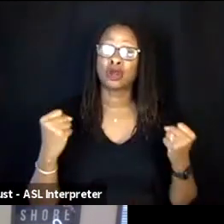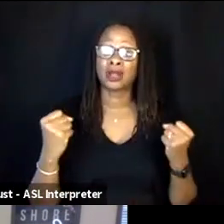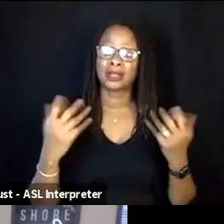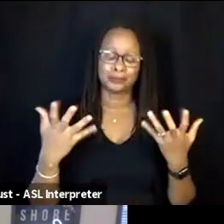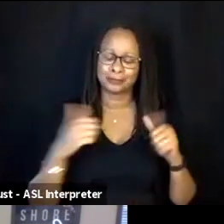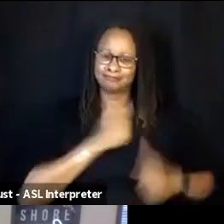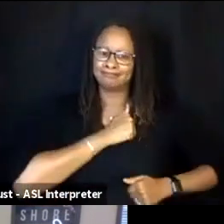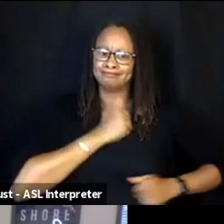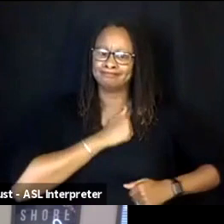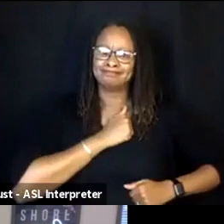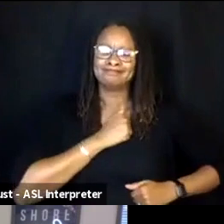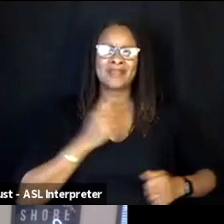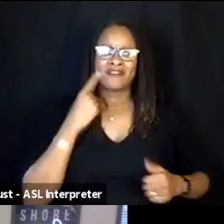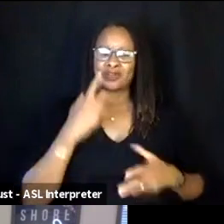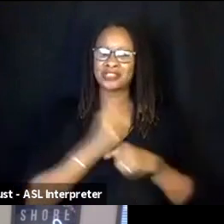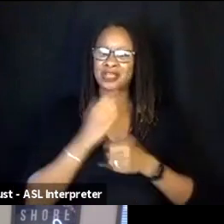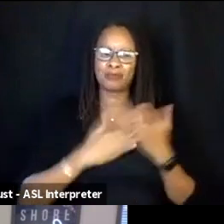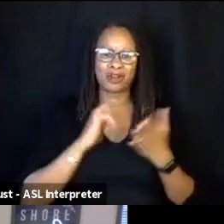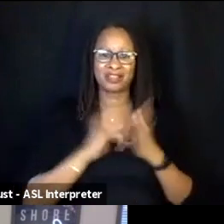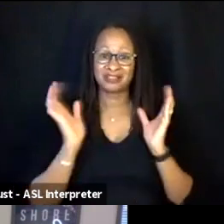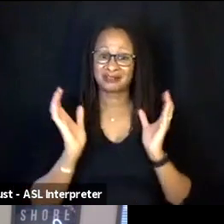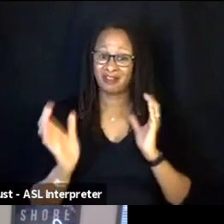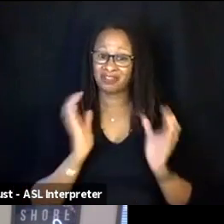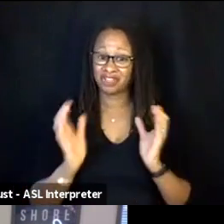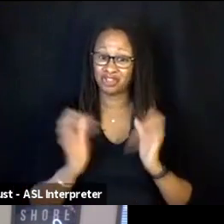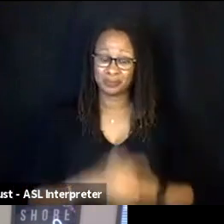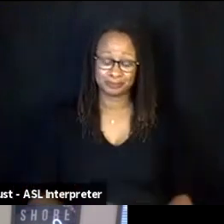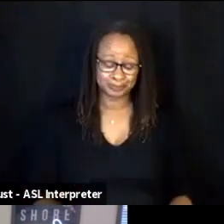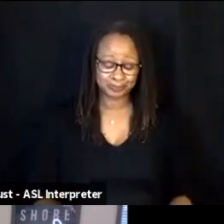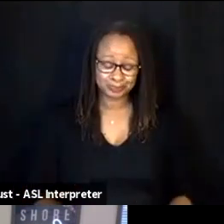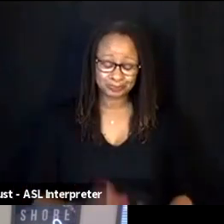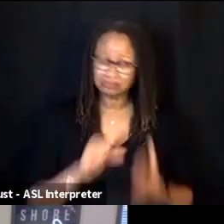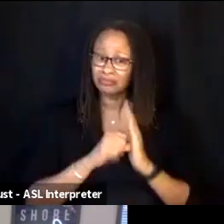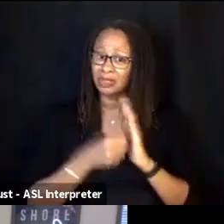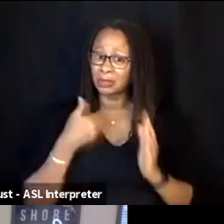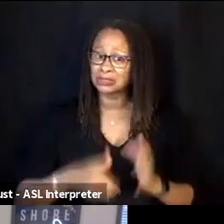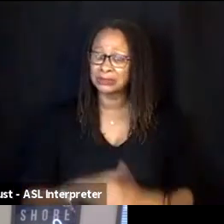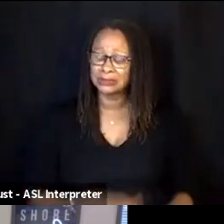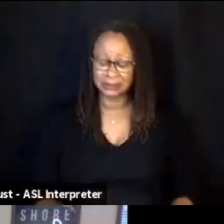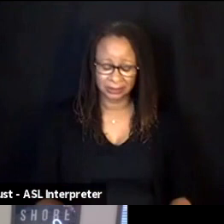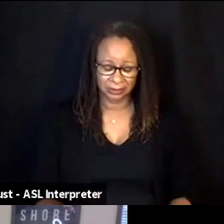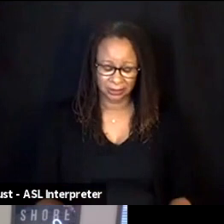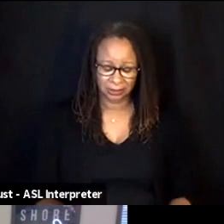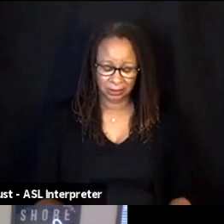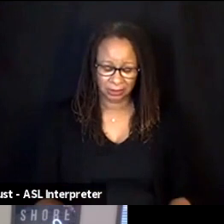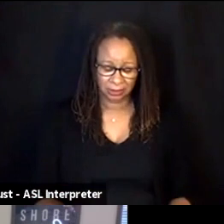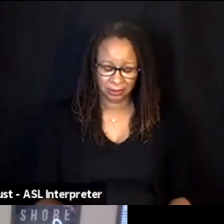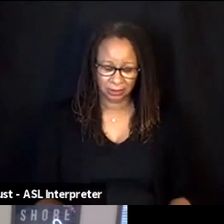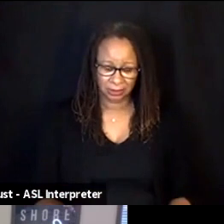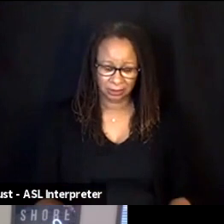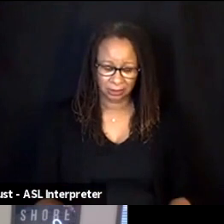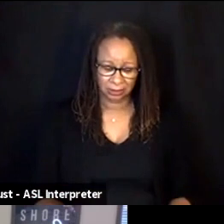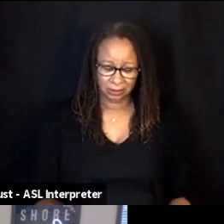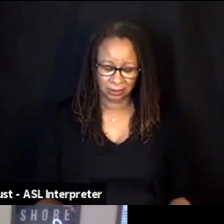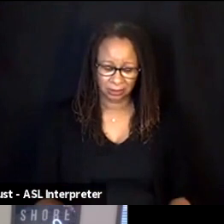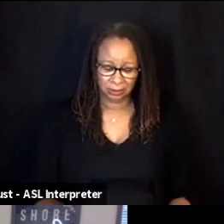warrior for even taking part in this conversation. I'm impressed. But truly, I will say, when I set